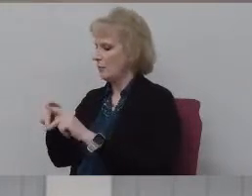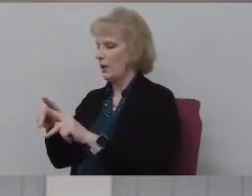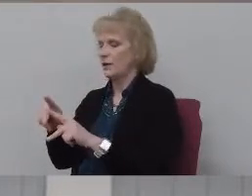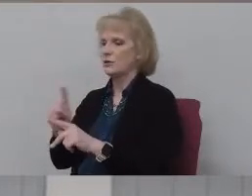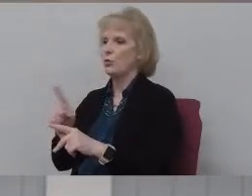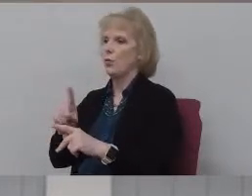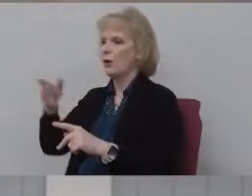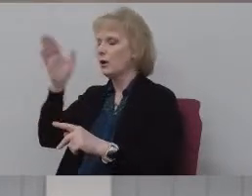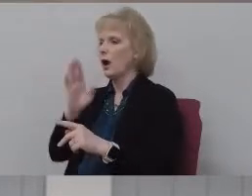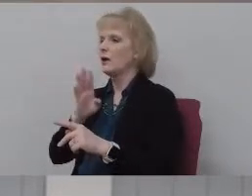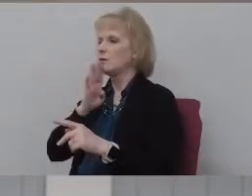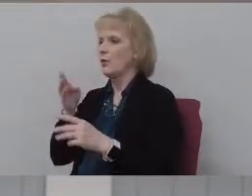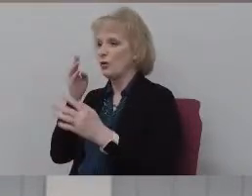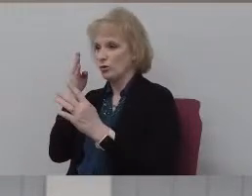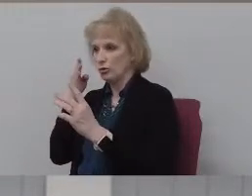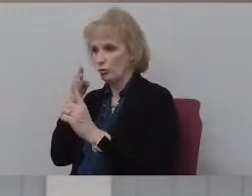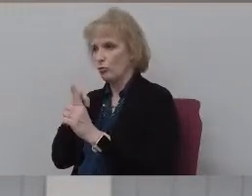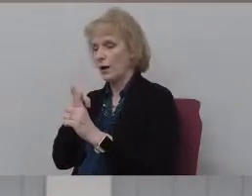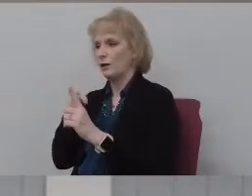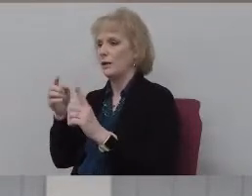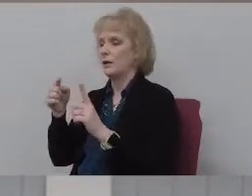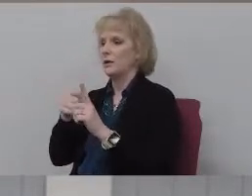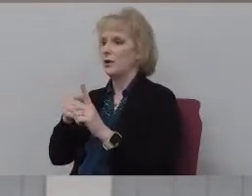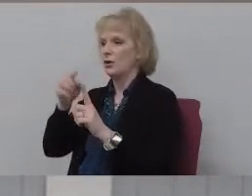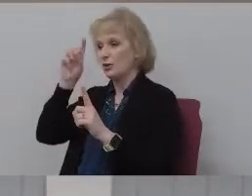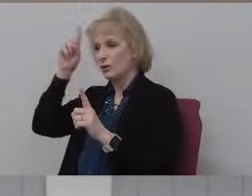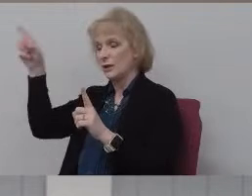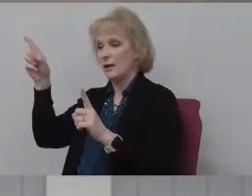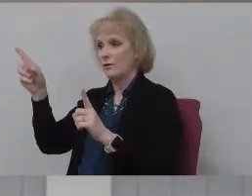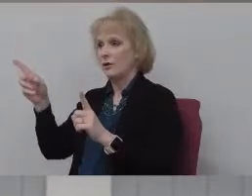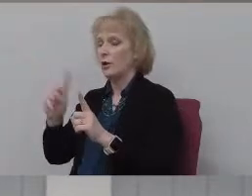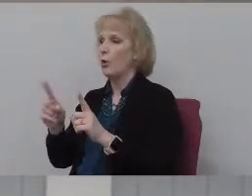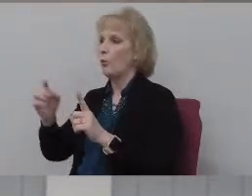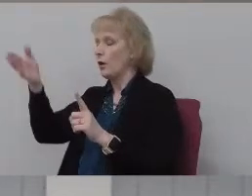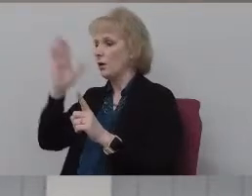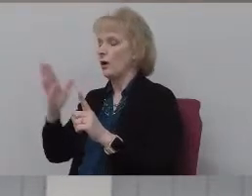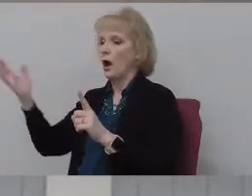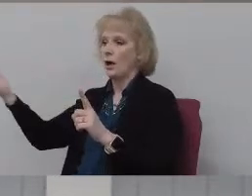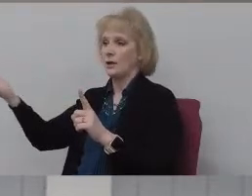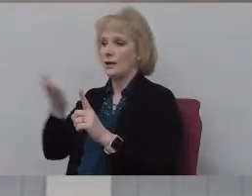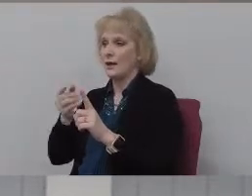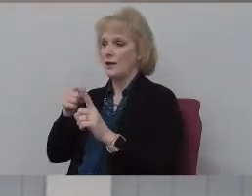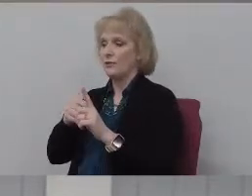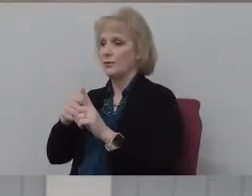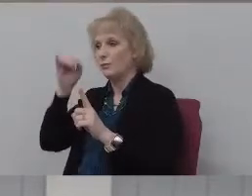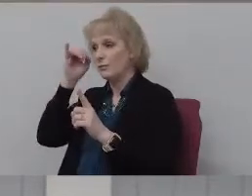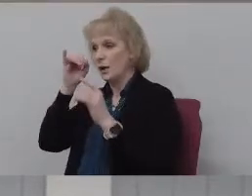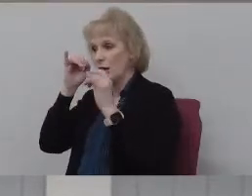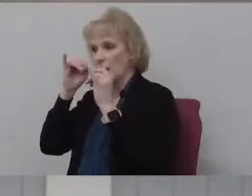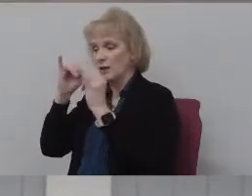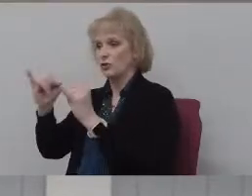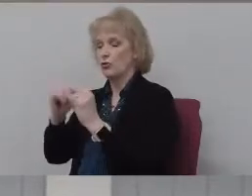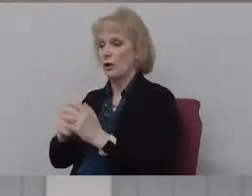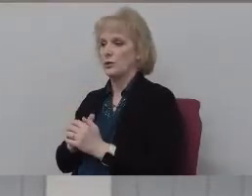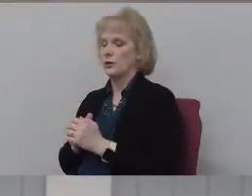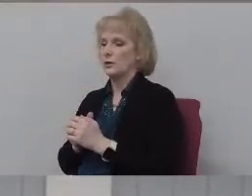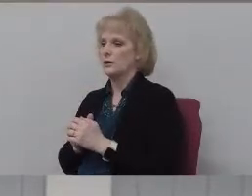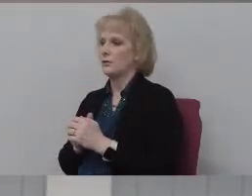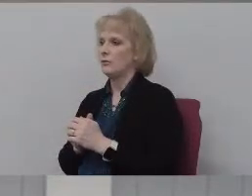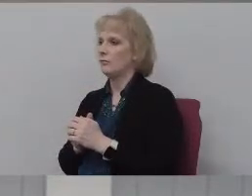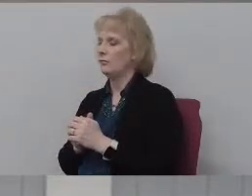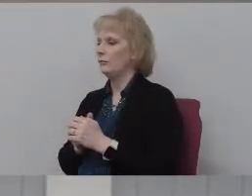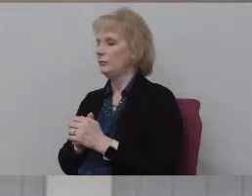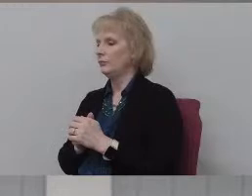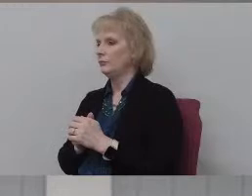spoke directly to David to give him instructions. I think that God may have spoken to David, but to give him instructions is a